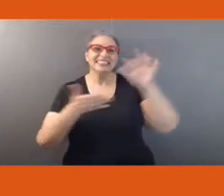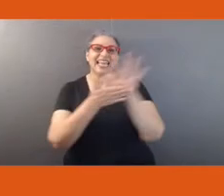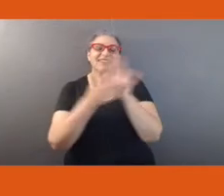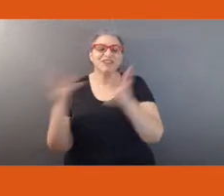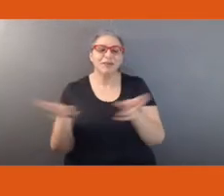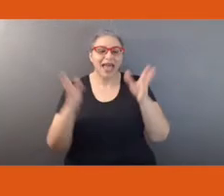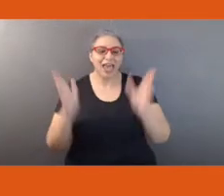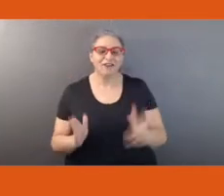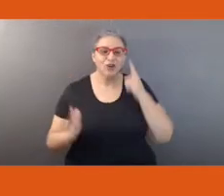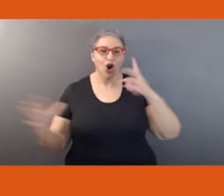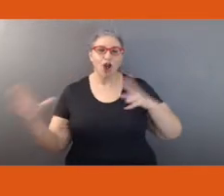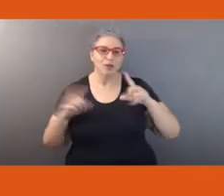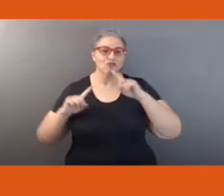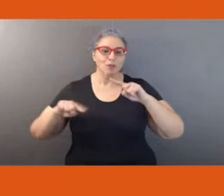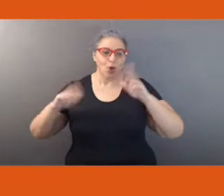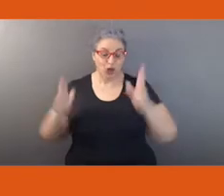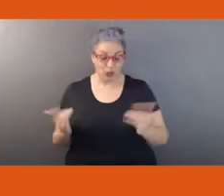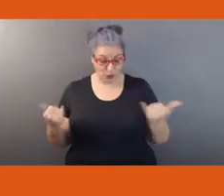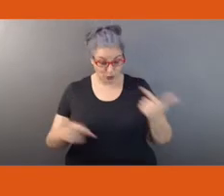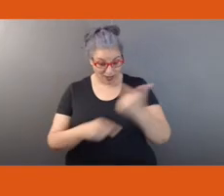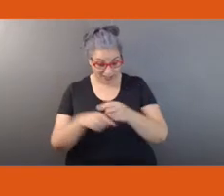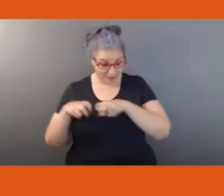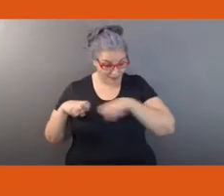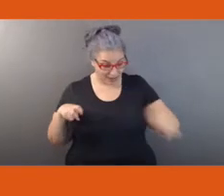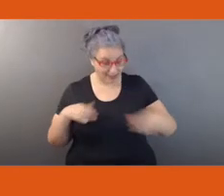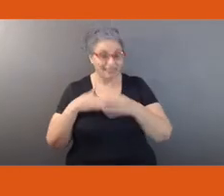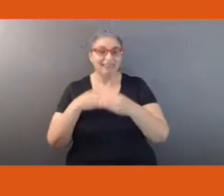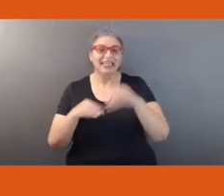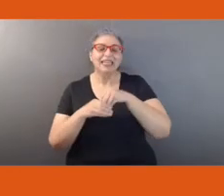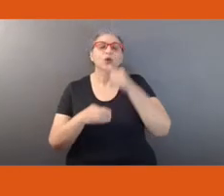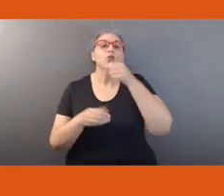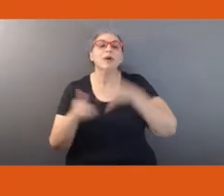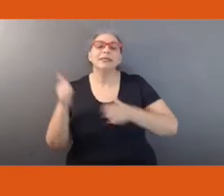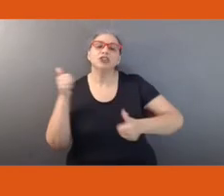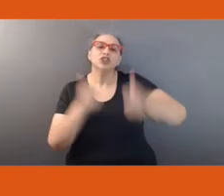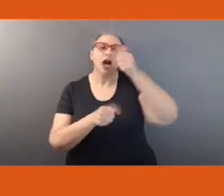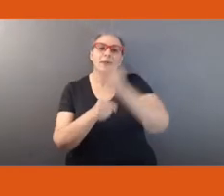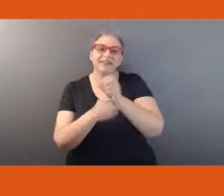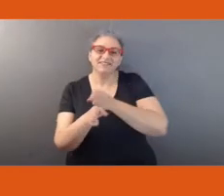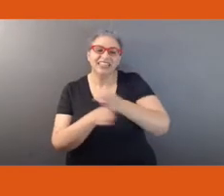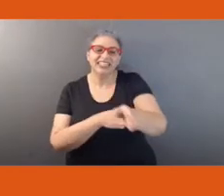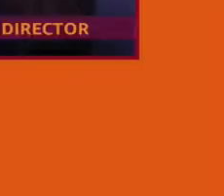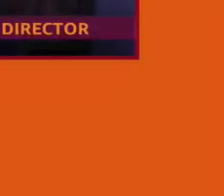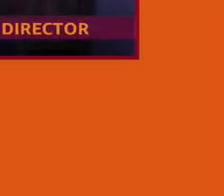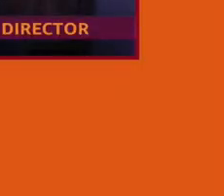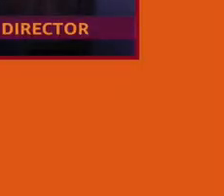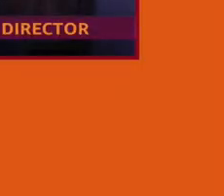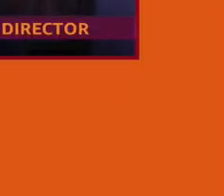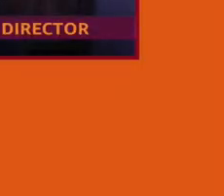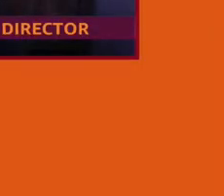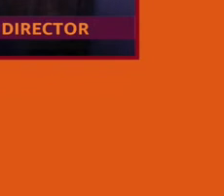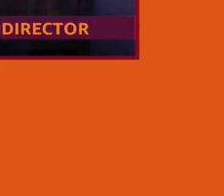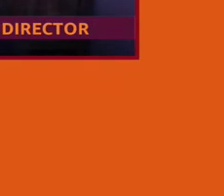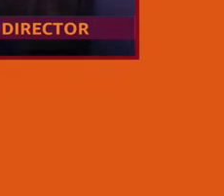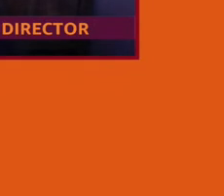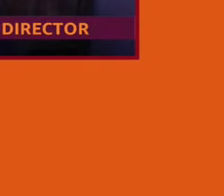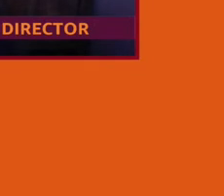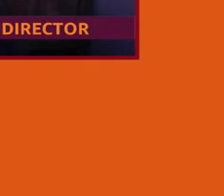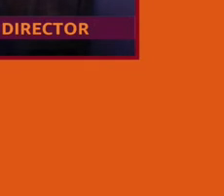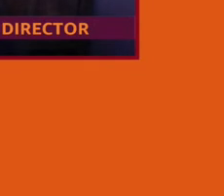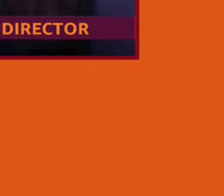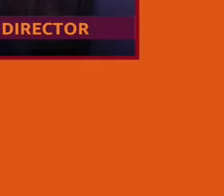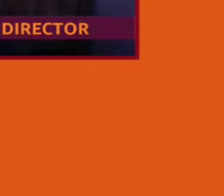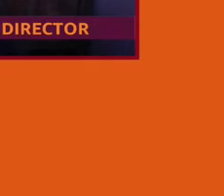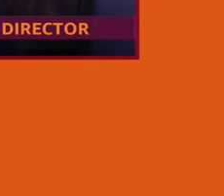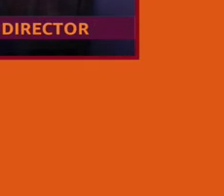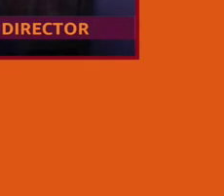Reporter. Today's panel is leading in a women-dominated field, casting directors. And we have two amazing